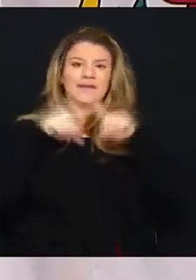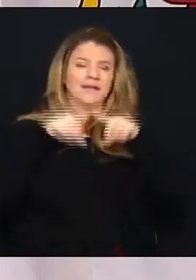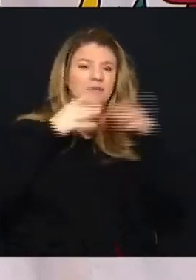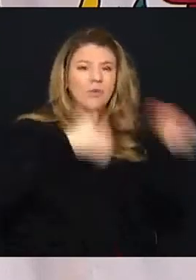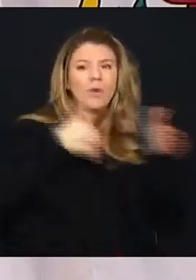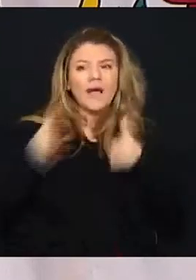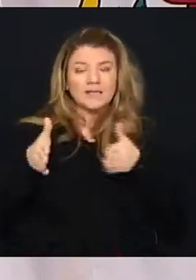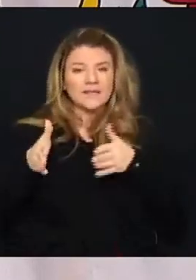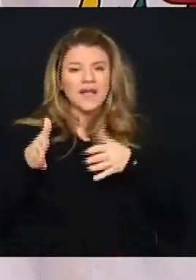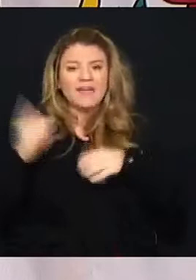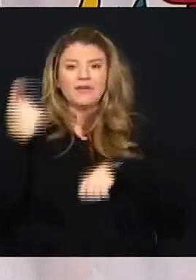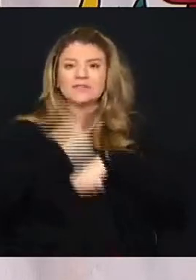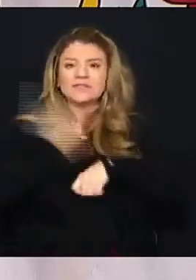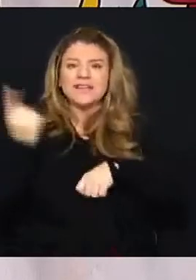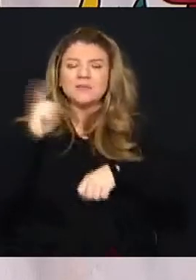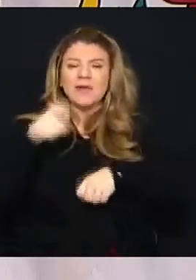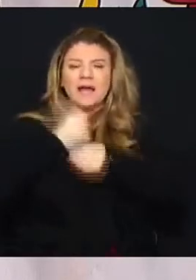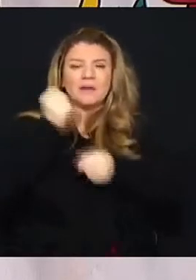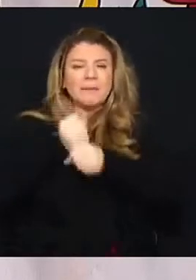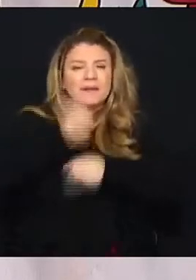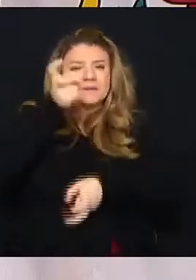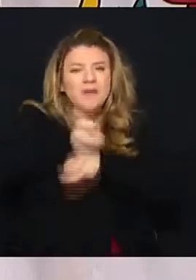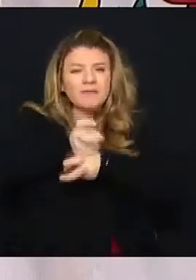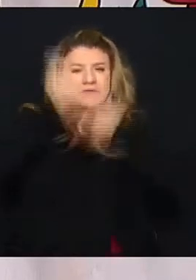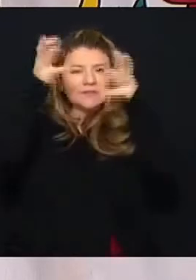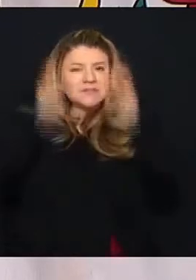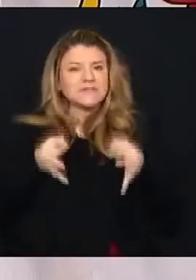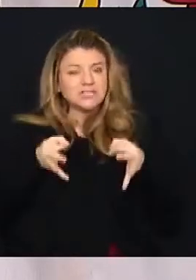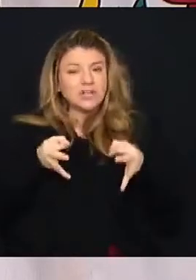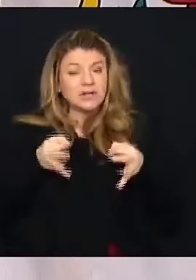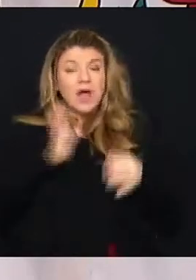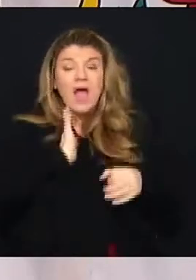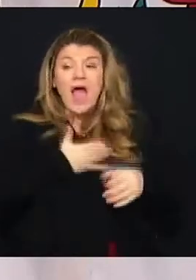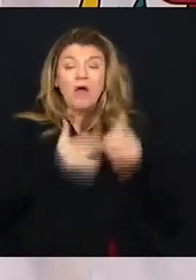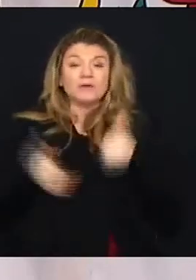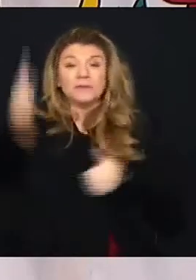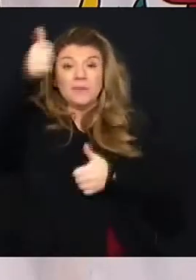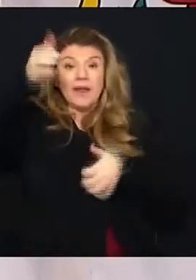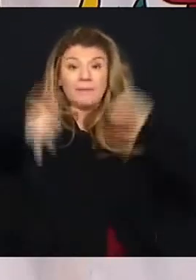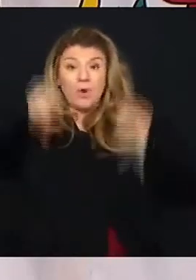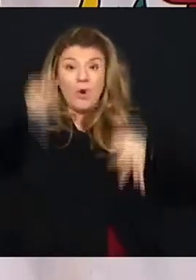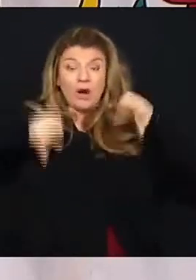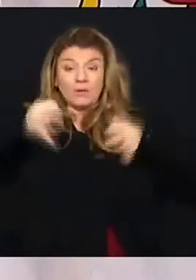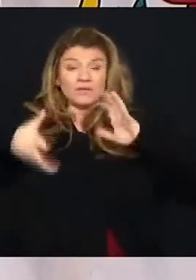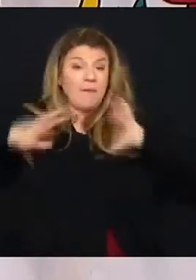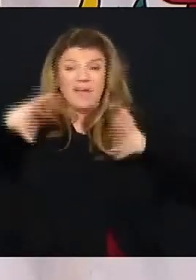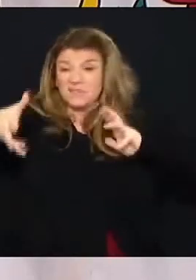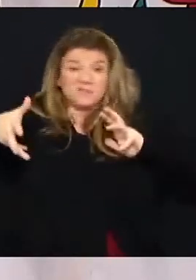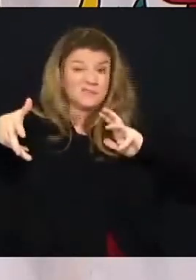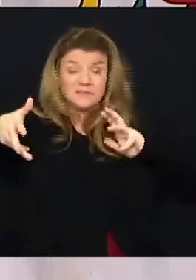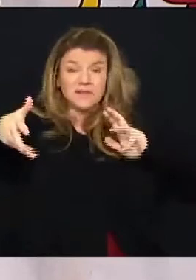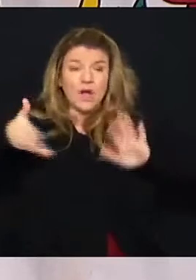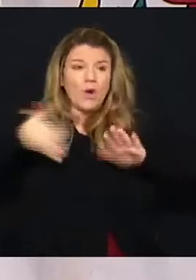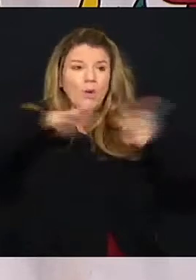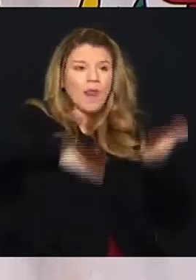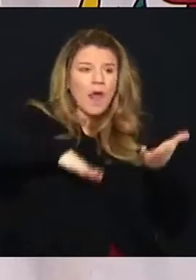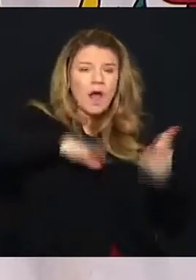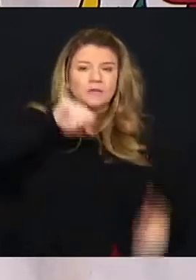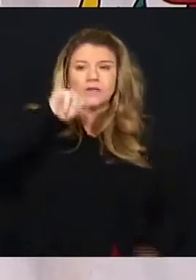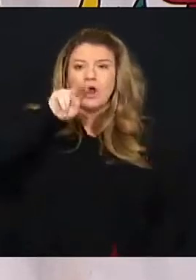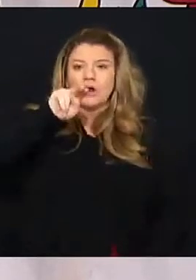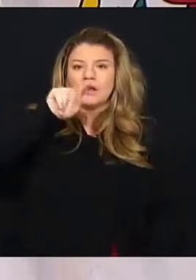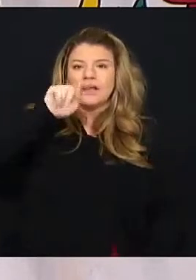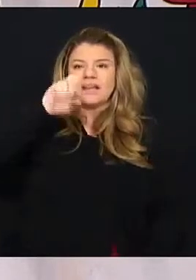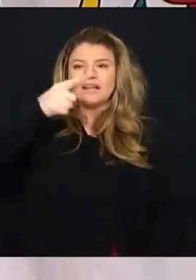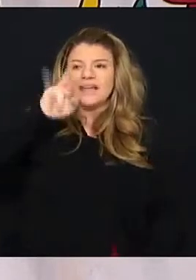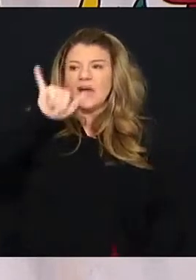had to make some really tough decisions. You know, our Supreme Court was a mess, and we had lost our integrity, and people